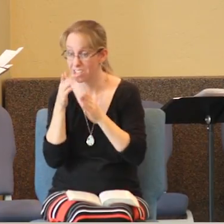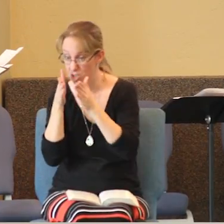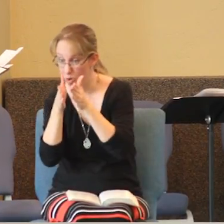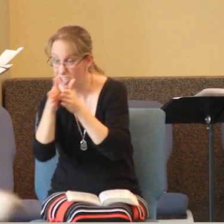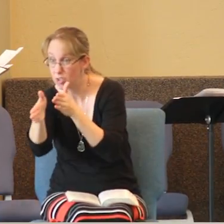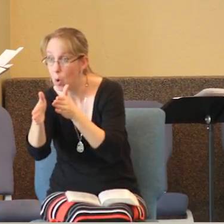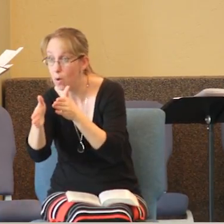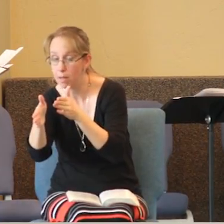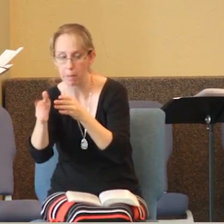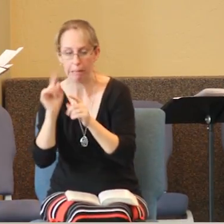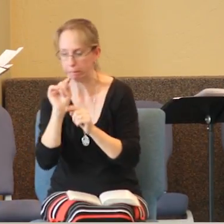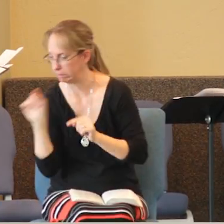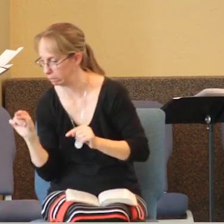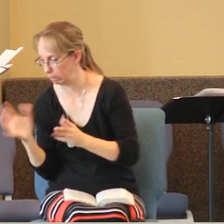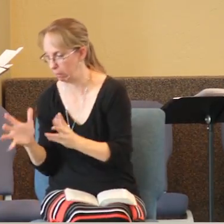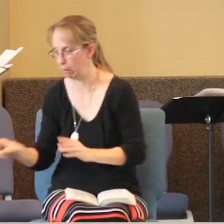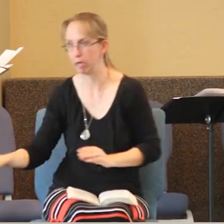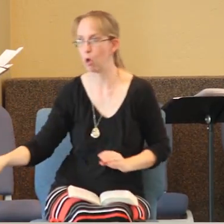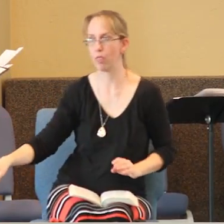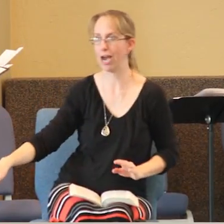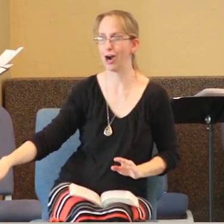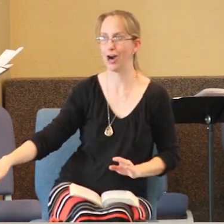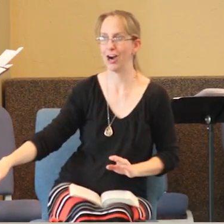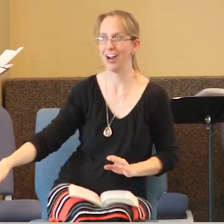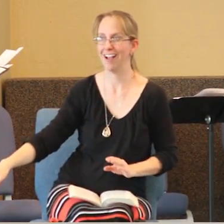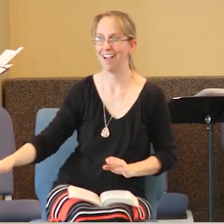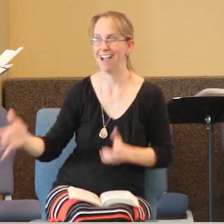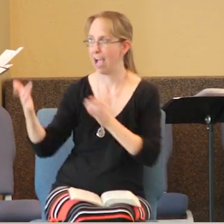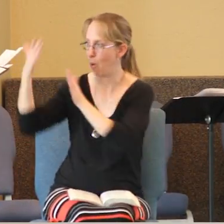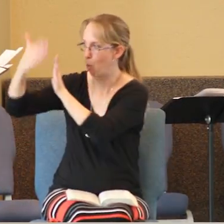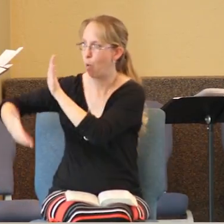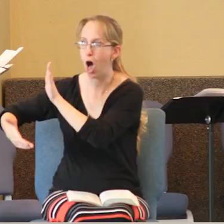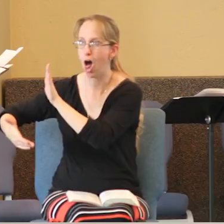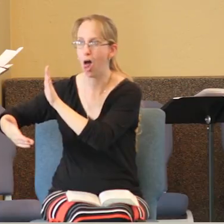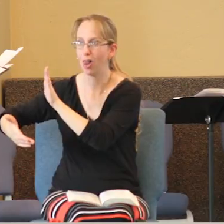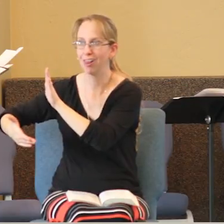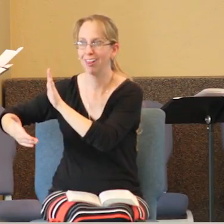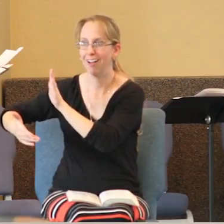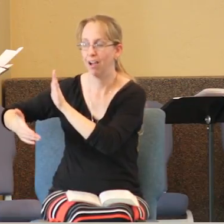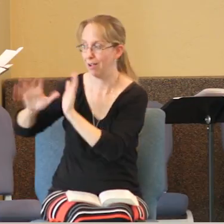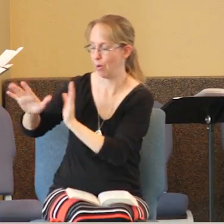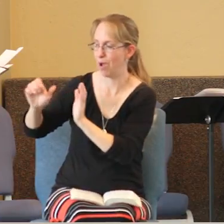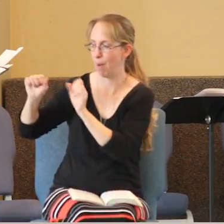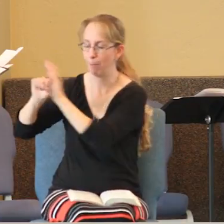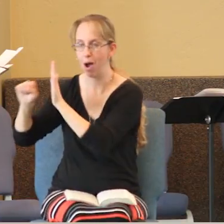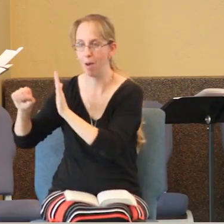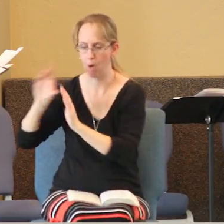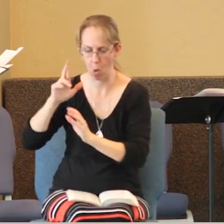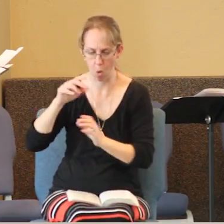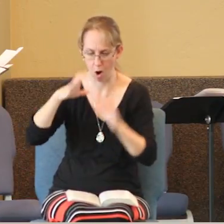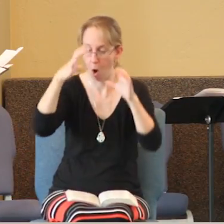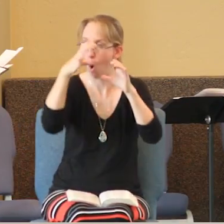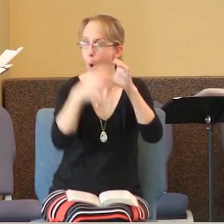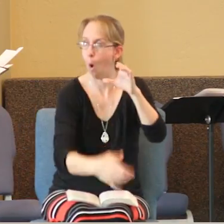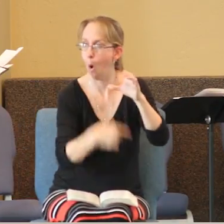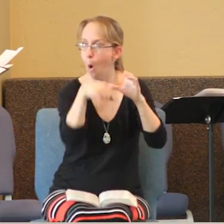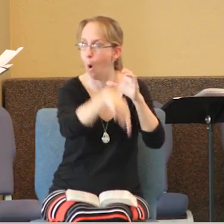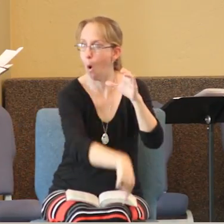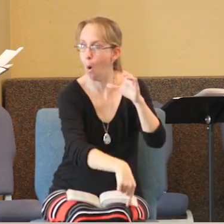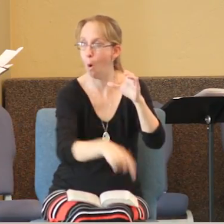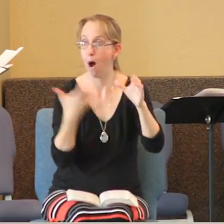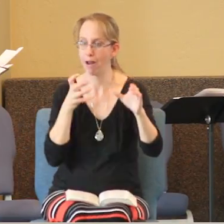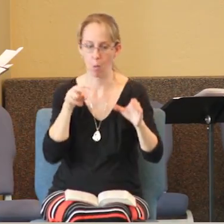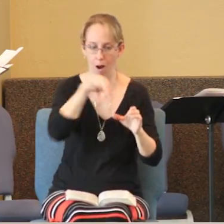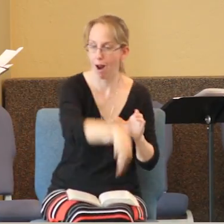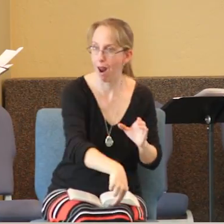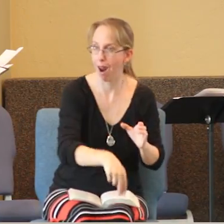the direction you're going, but the directions you don't want to go. I don't want to run into a brick wall or a stone wall, and I don't want to fall into a